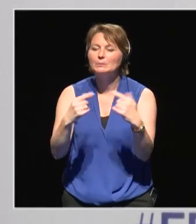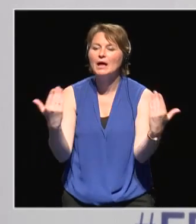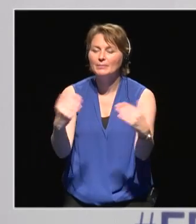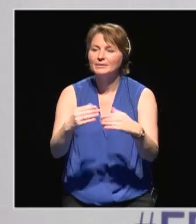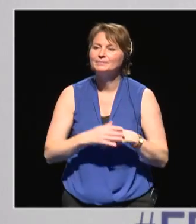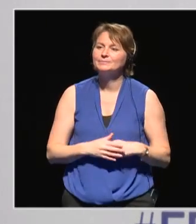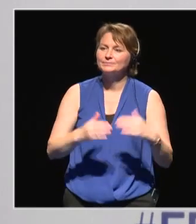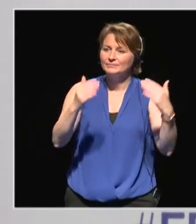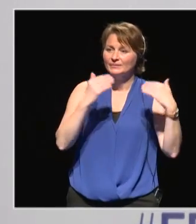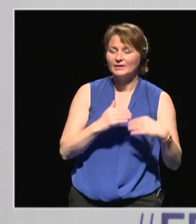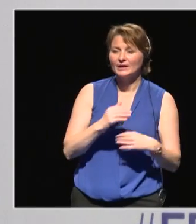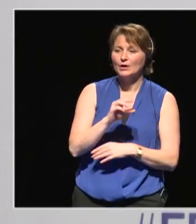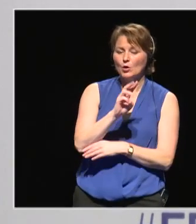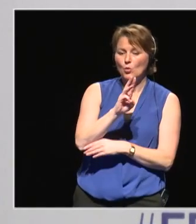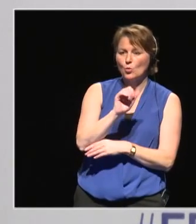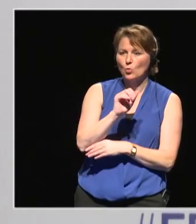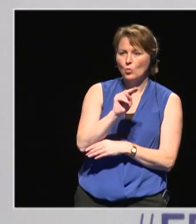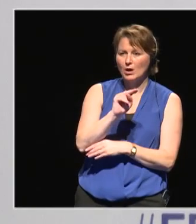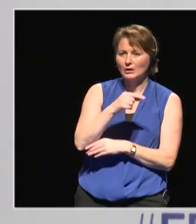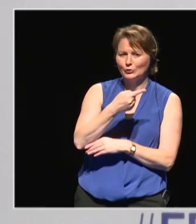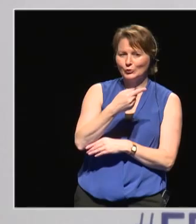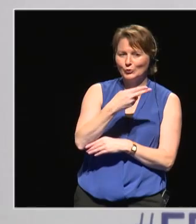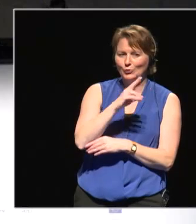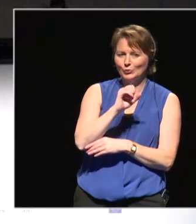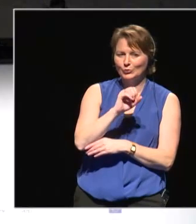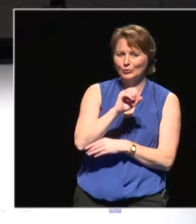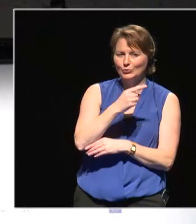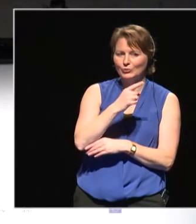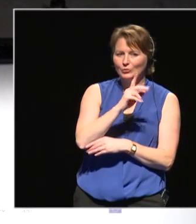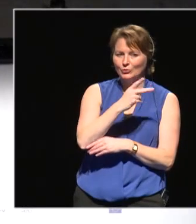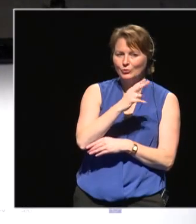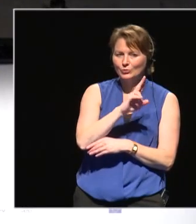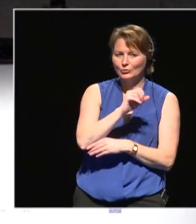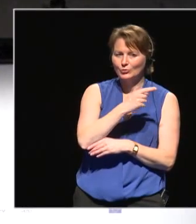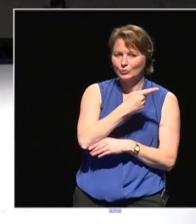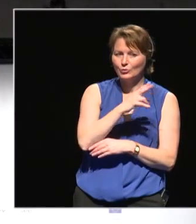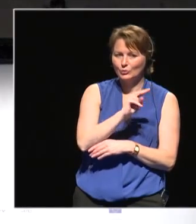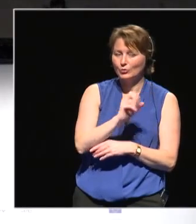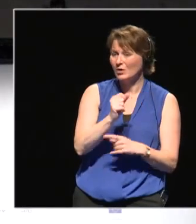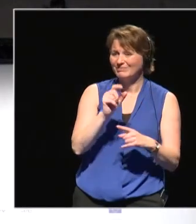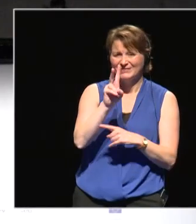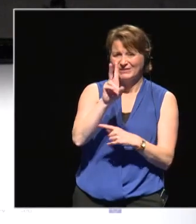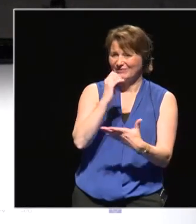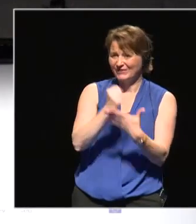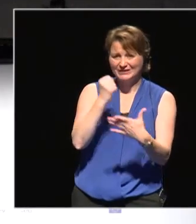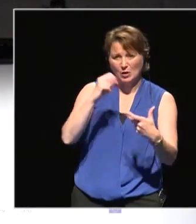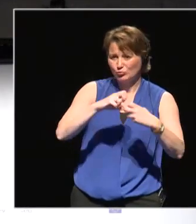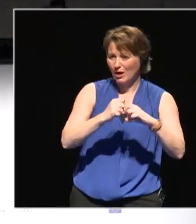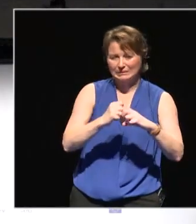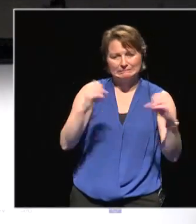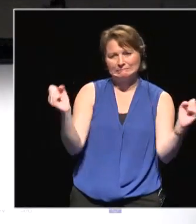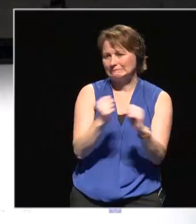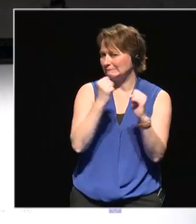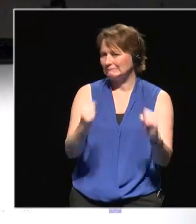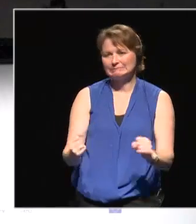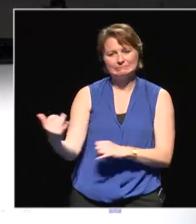Judy Wakungu, who is the Minister for Environment in Kenya, had a visa problem and was unable to join us, but has